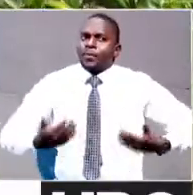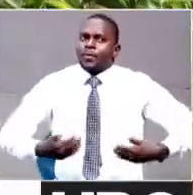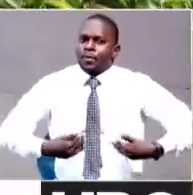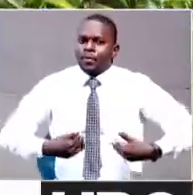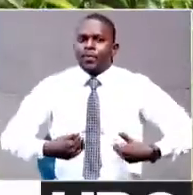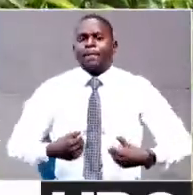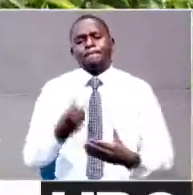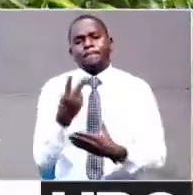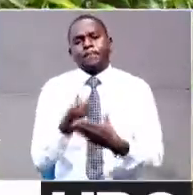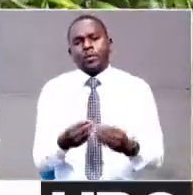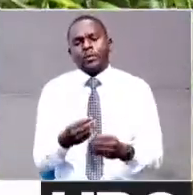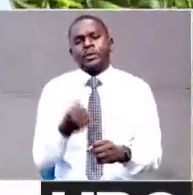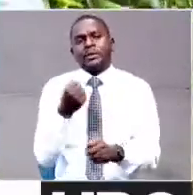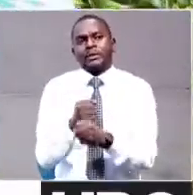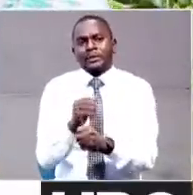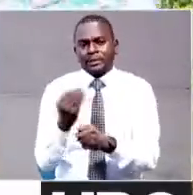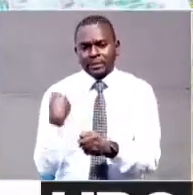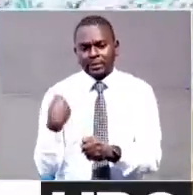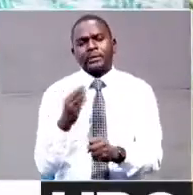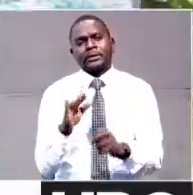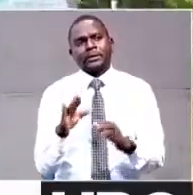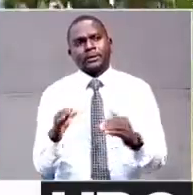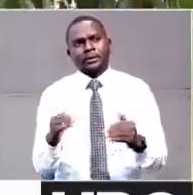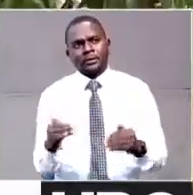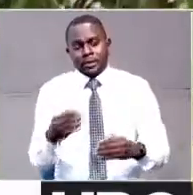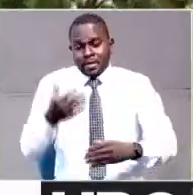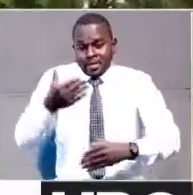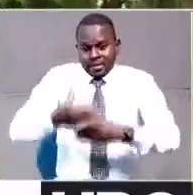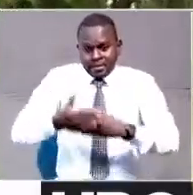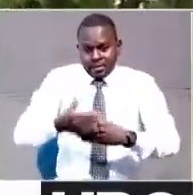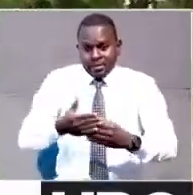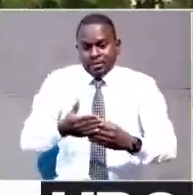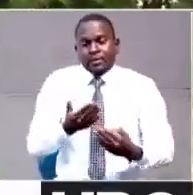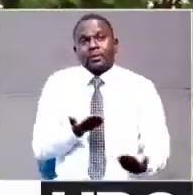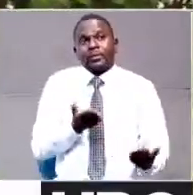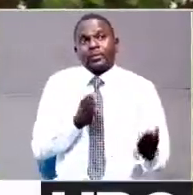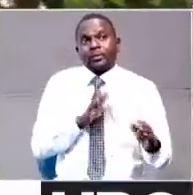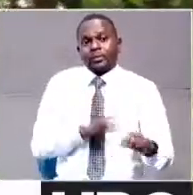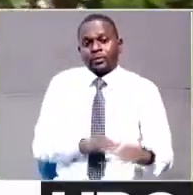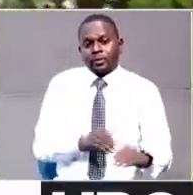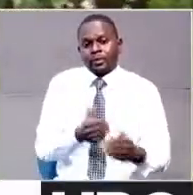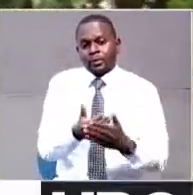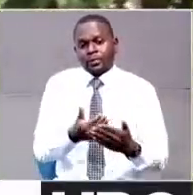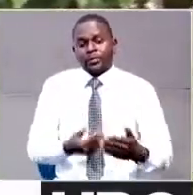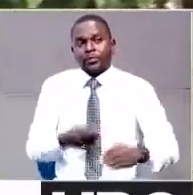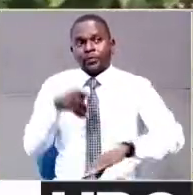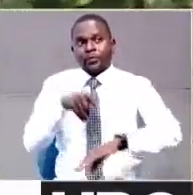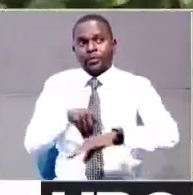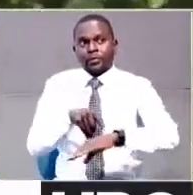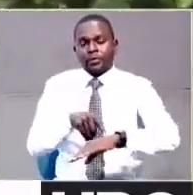sisters expressed after one of them nearly met her creator before time.